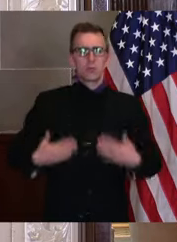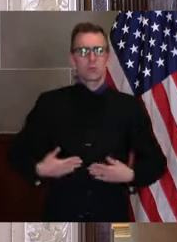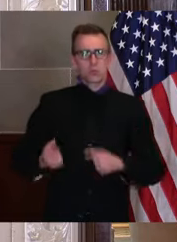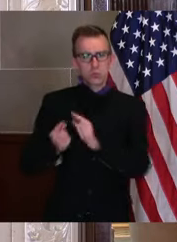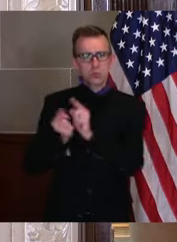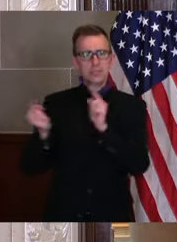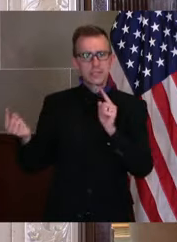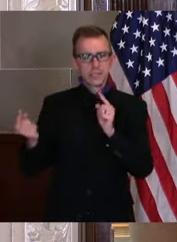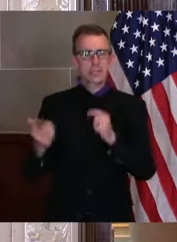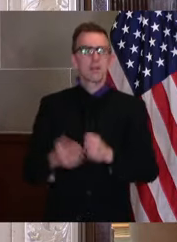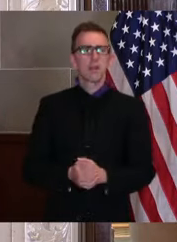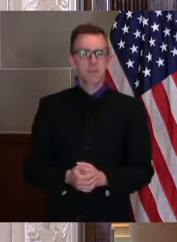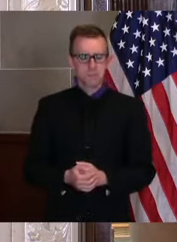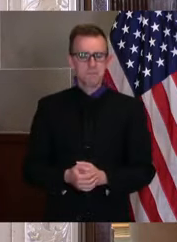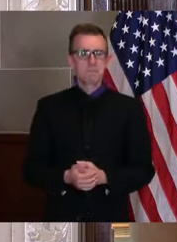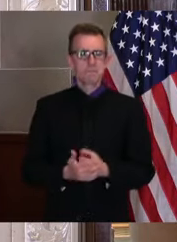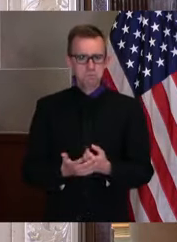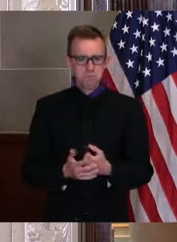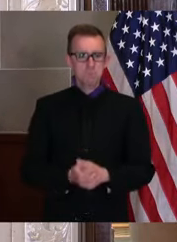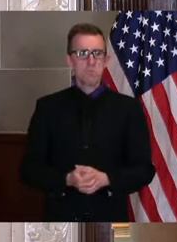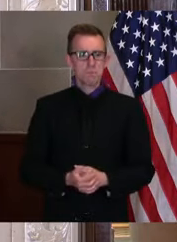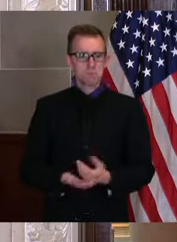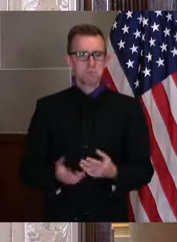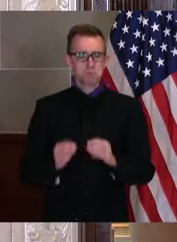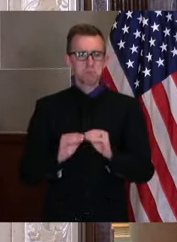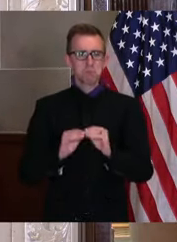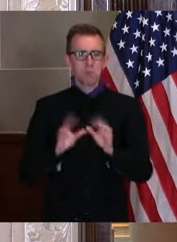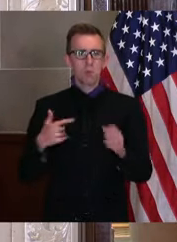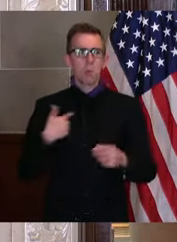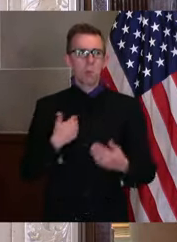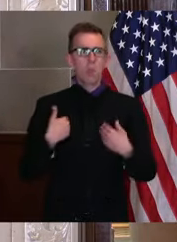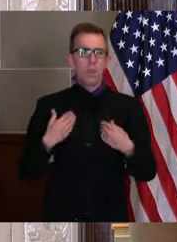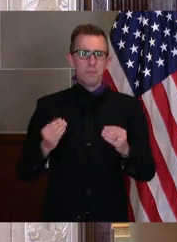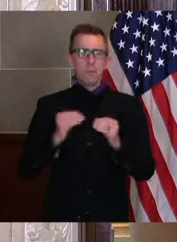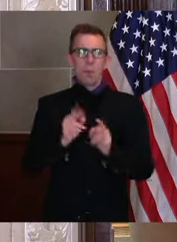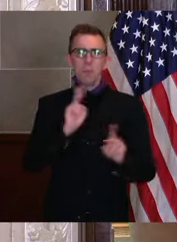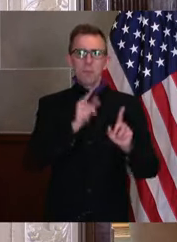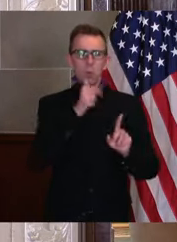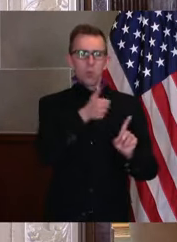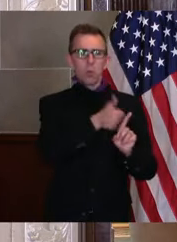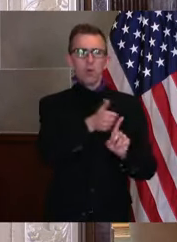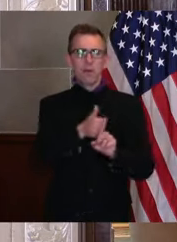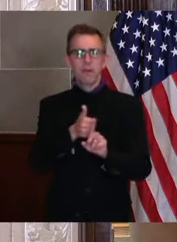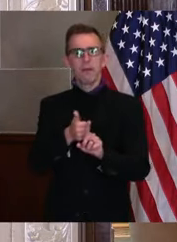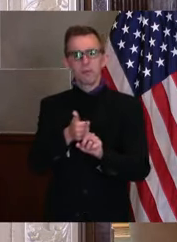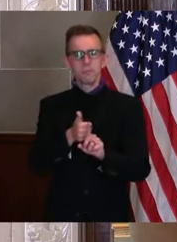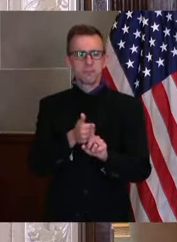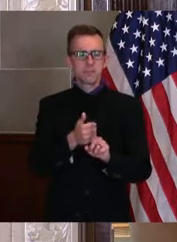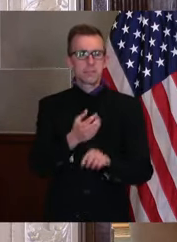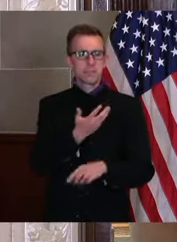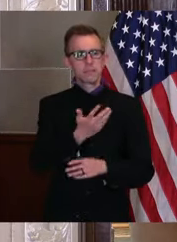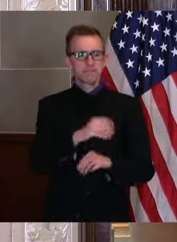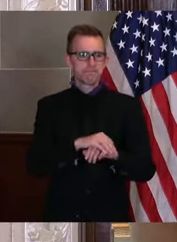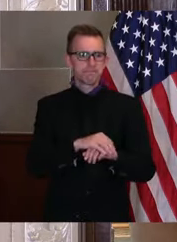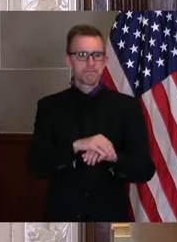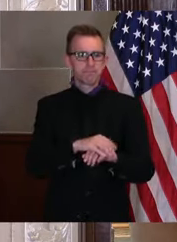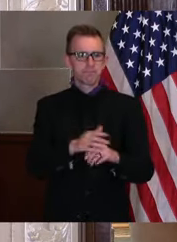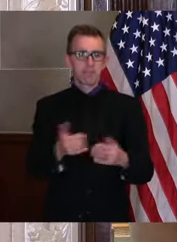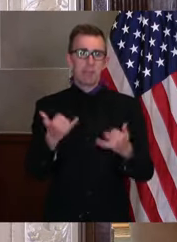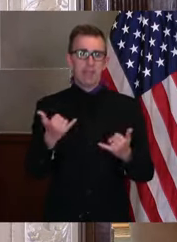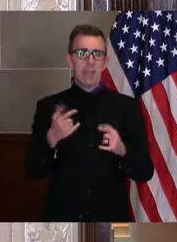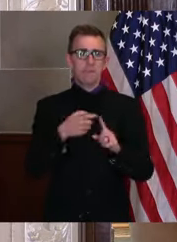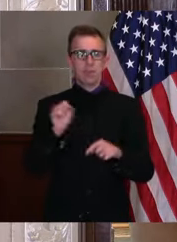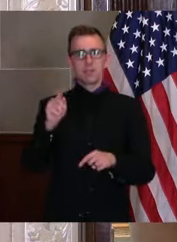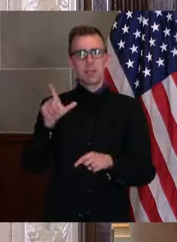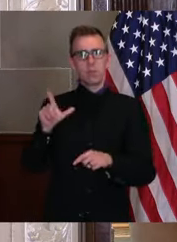distancing. And so, obviously, we have more people who are on the 16th, on today from